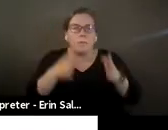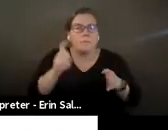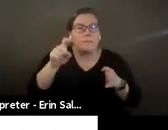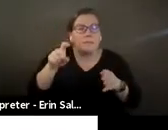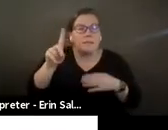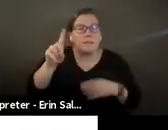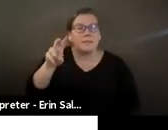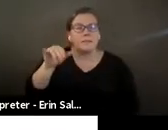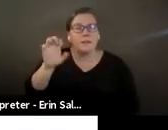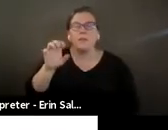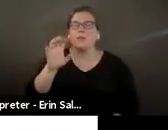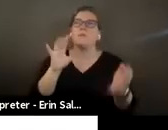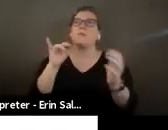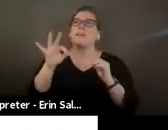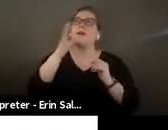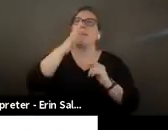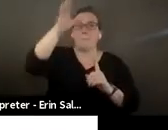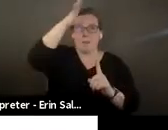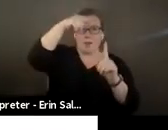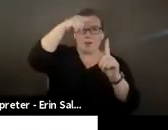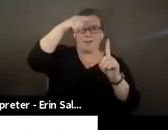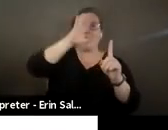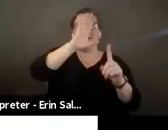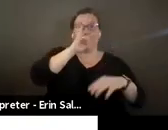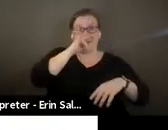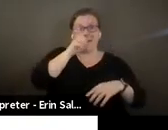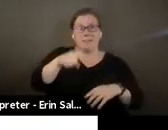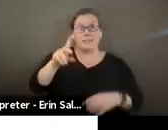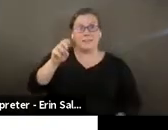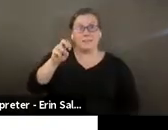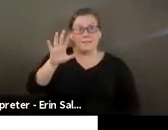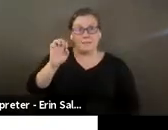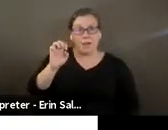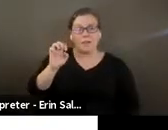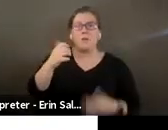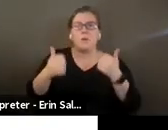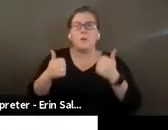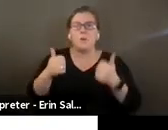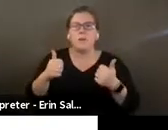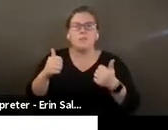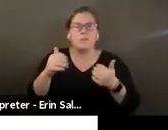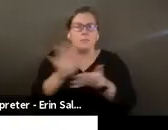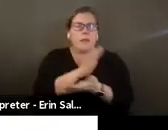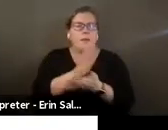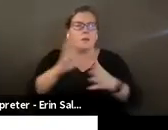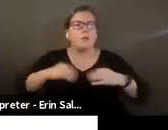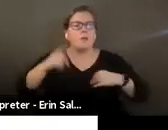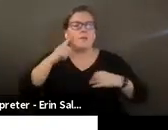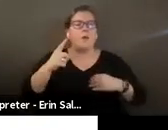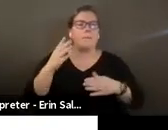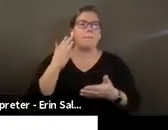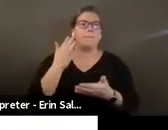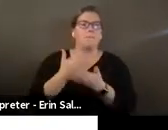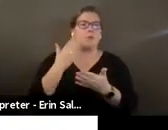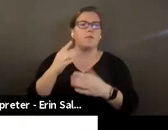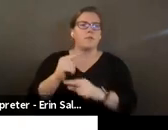device, parent of a person needs a device, what paperwork shows proof of guardianship. So you may go into